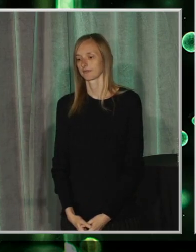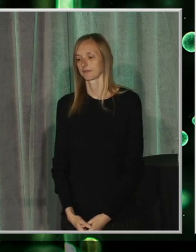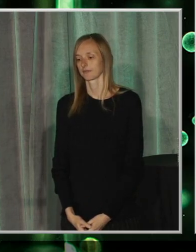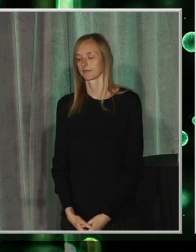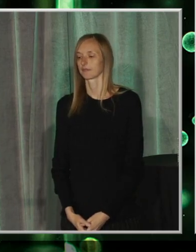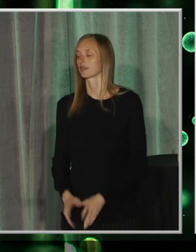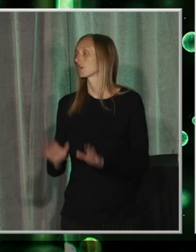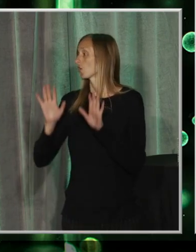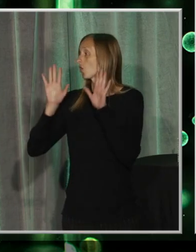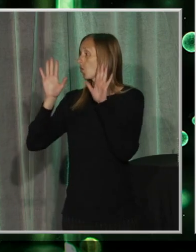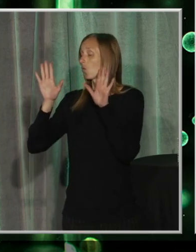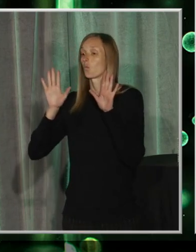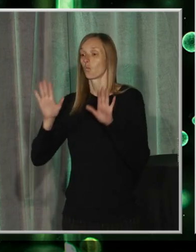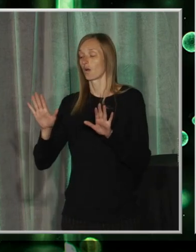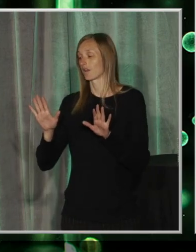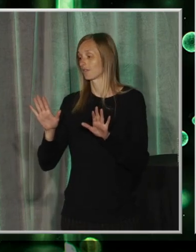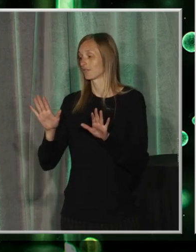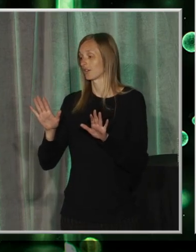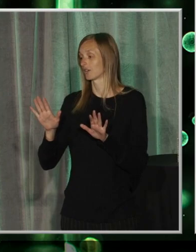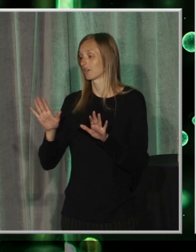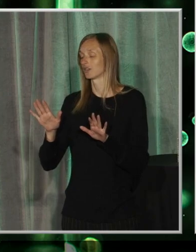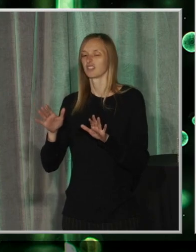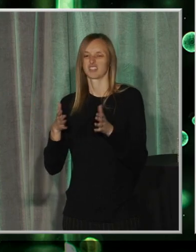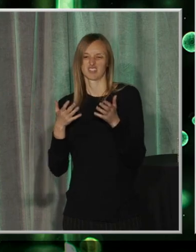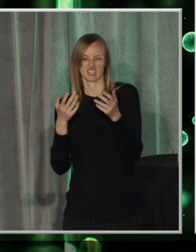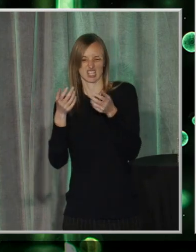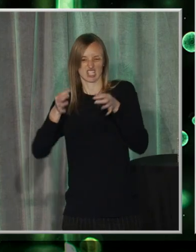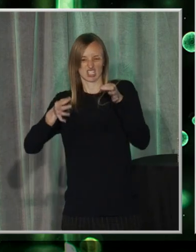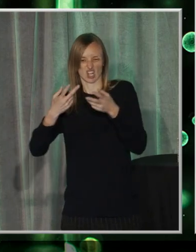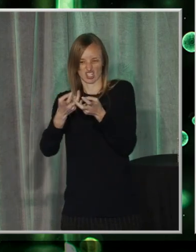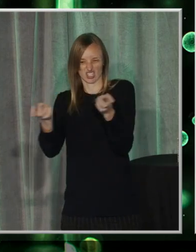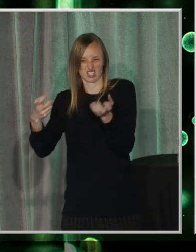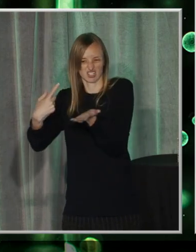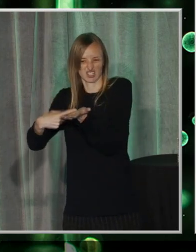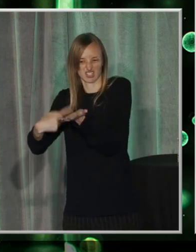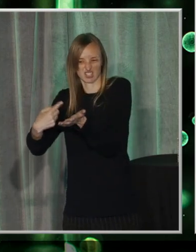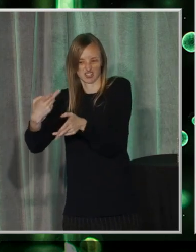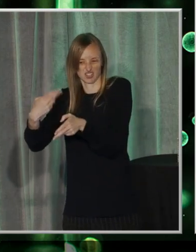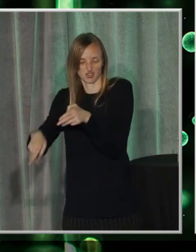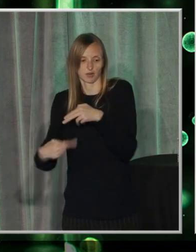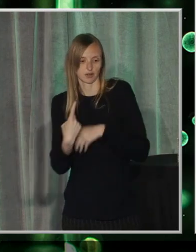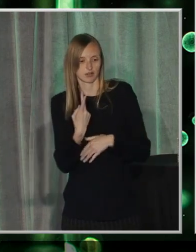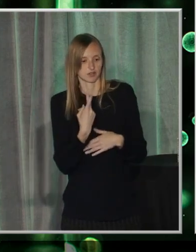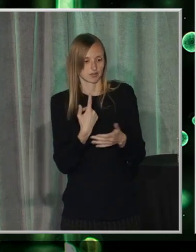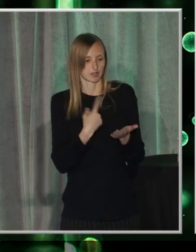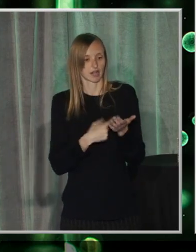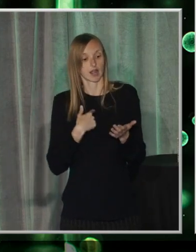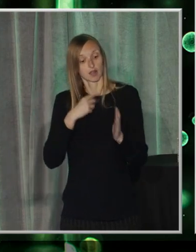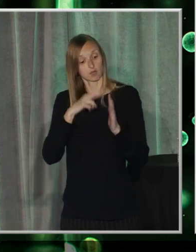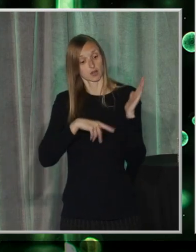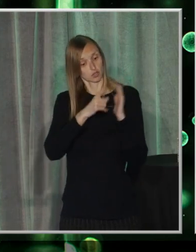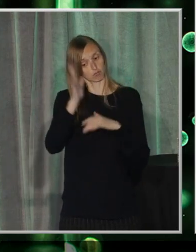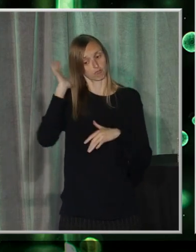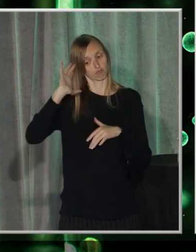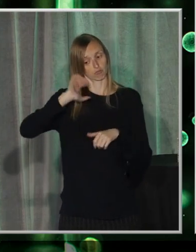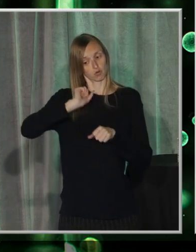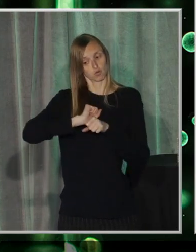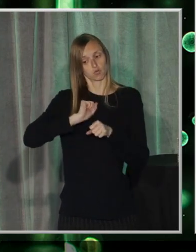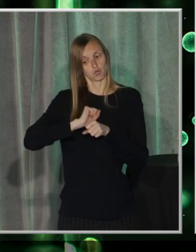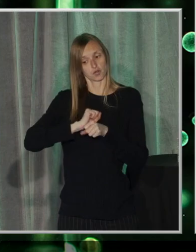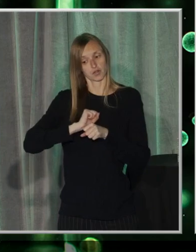Great work, Yanzi. We'll give the judges a minute to talk. Let's chat, you and I. Sure. I did read in your bio that you are a former ballroom